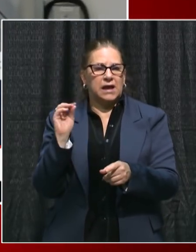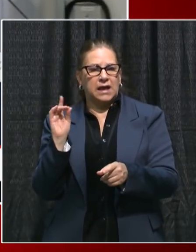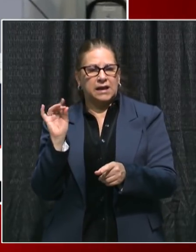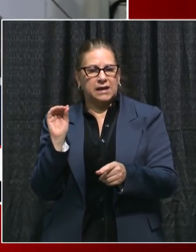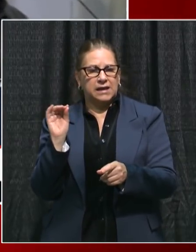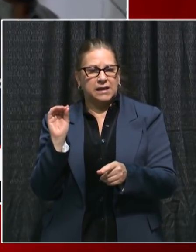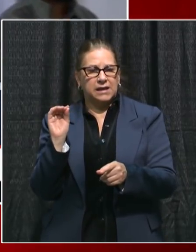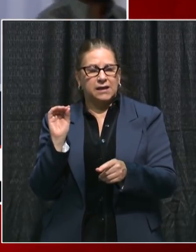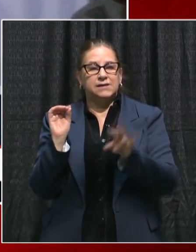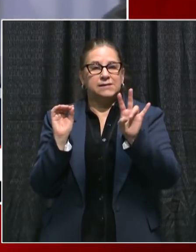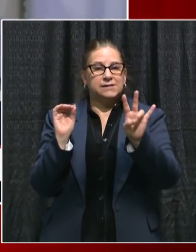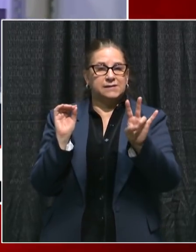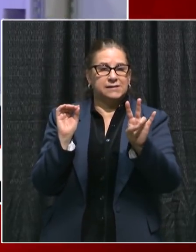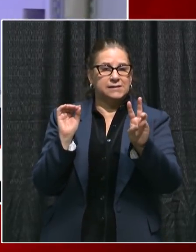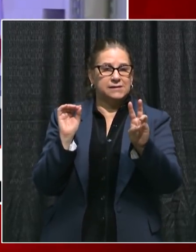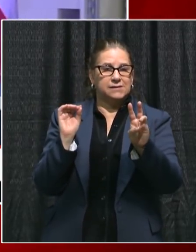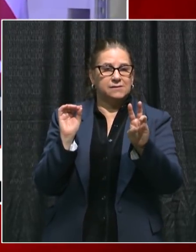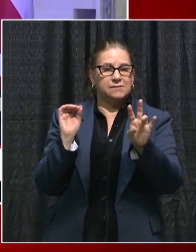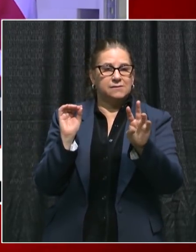total.